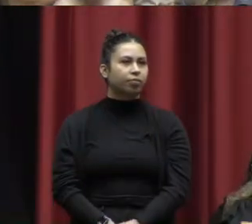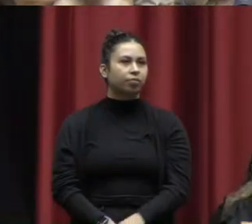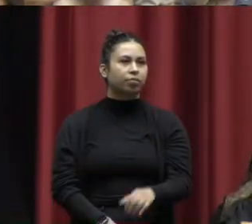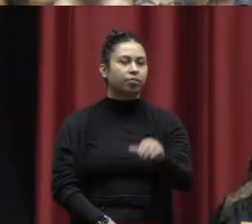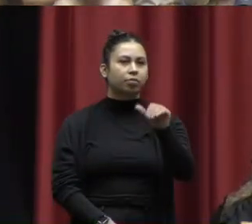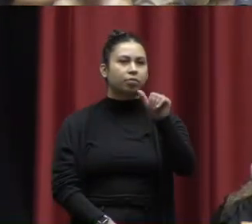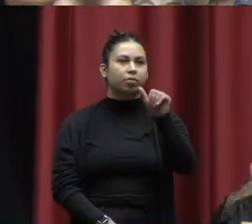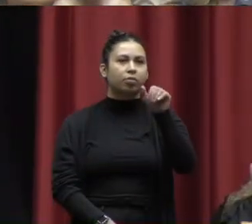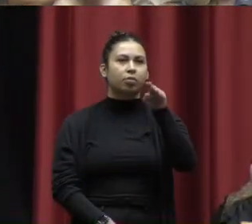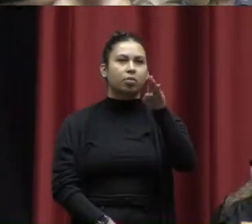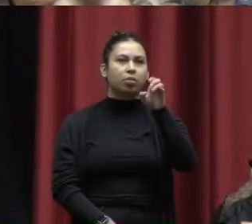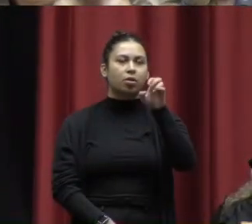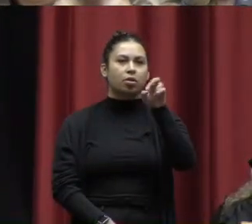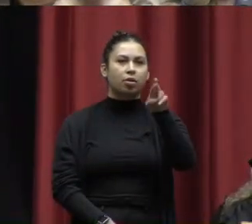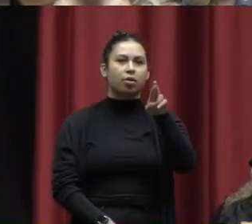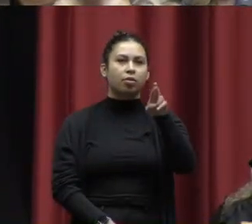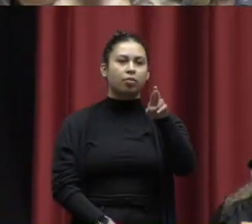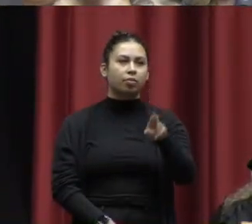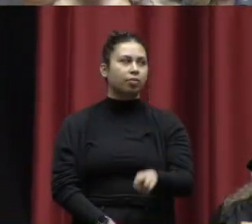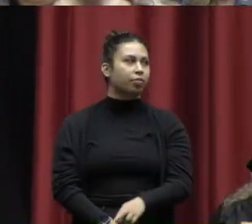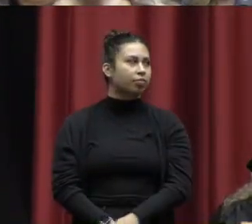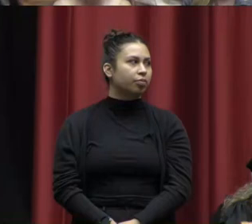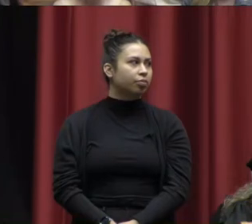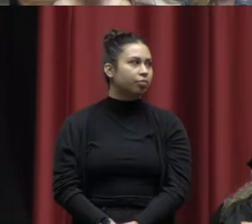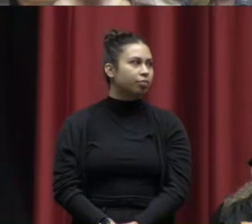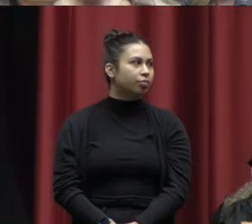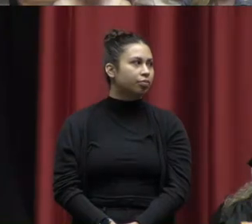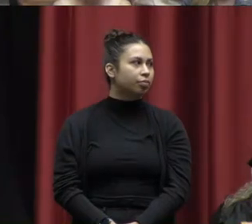Amber Monet Hannon.